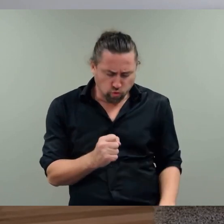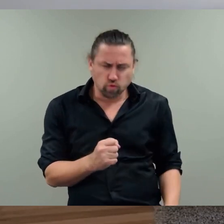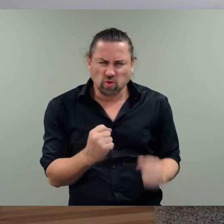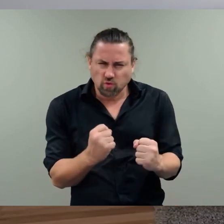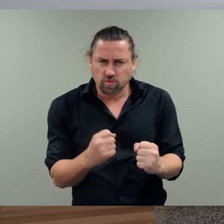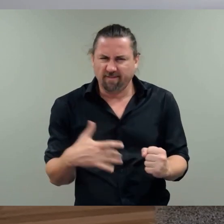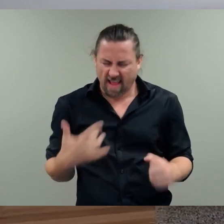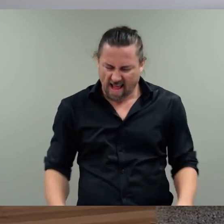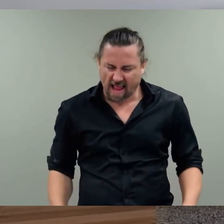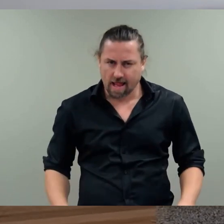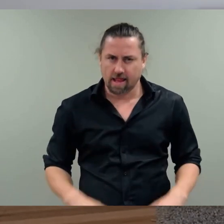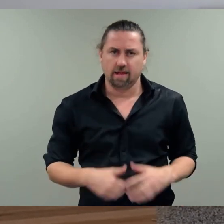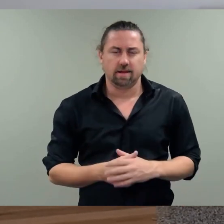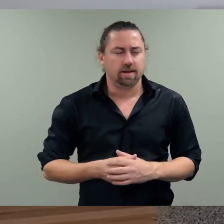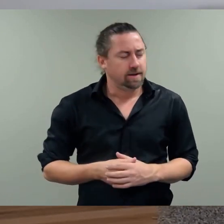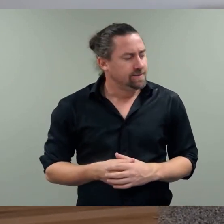repetition.